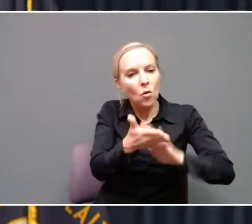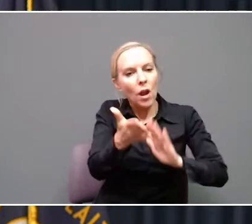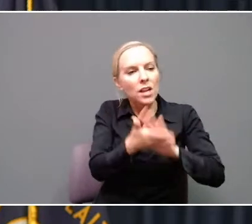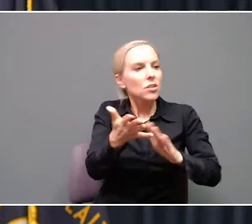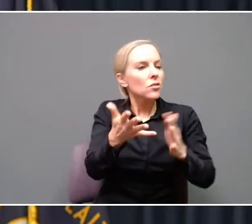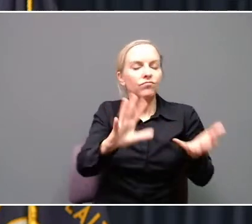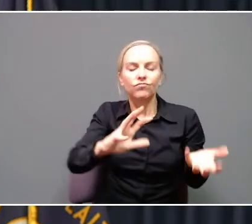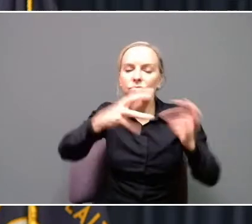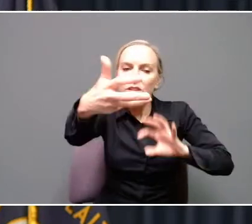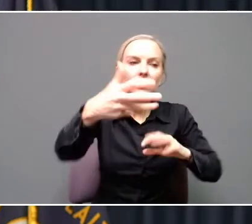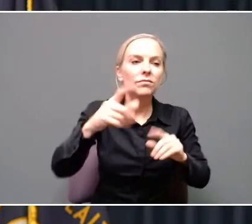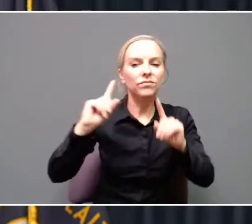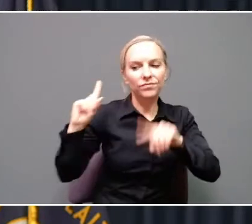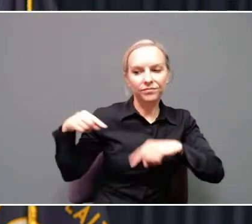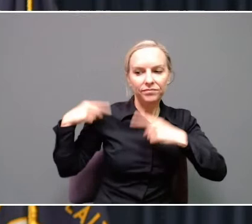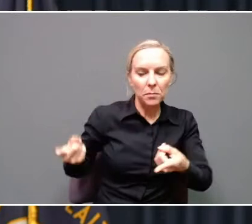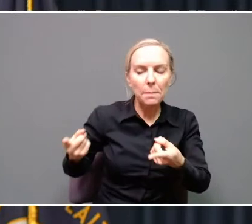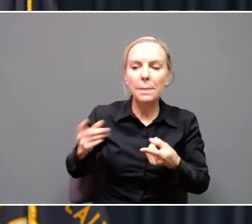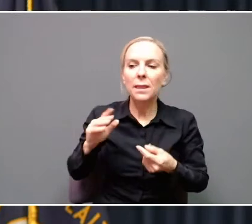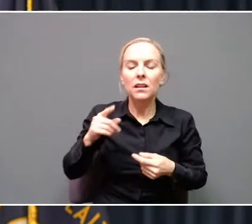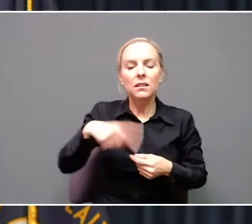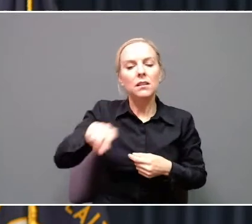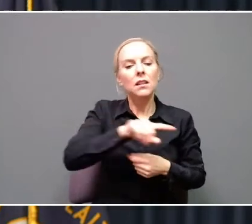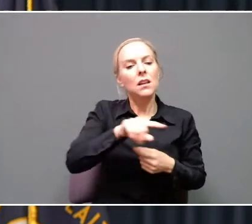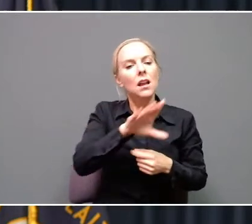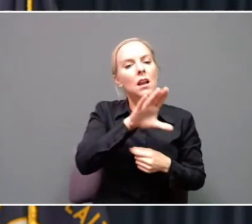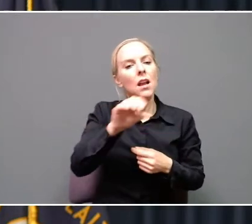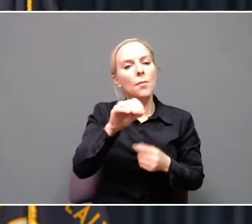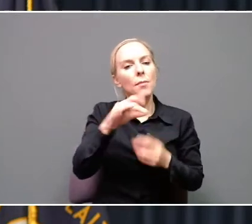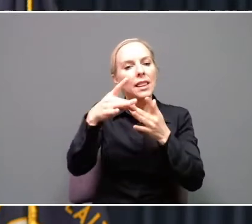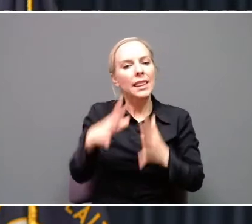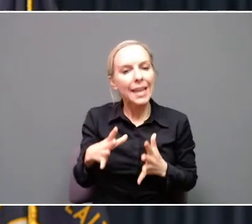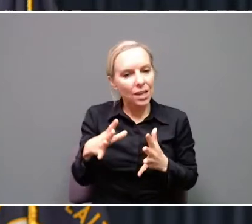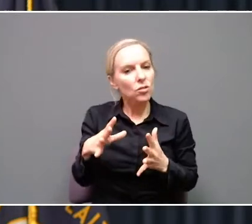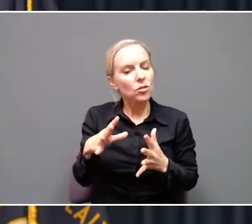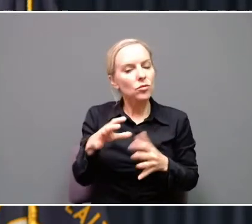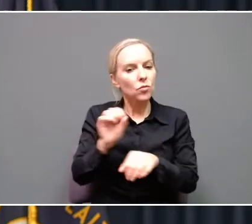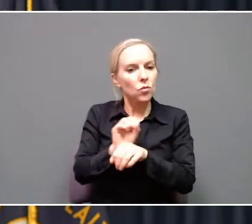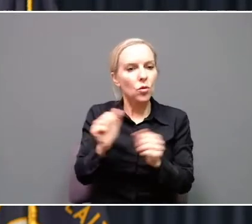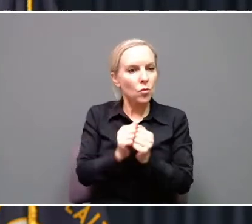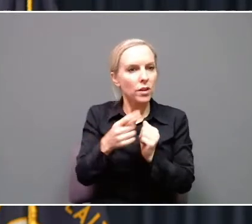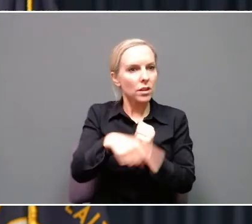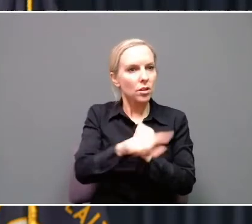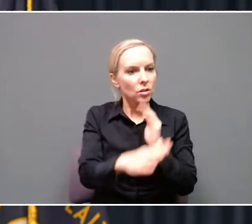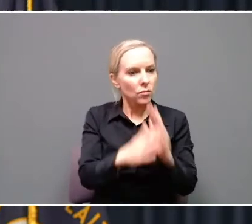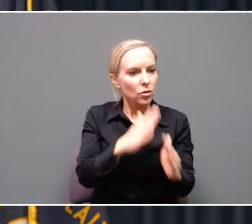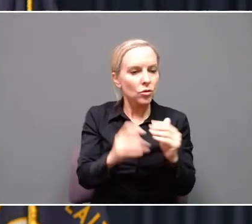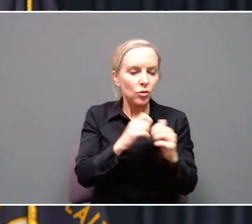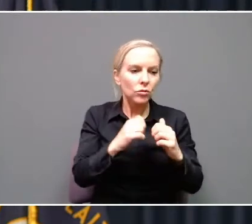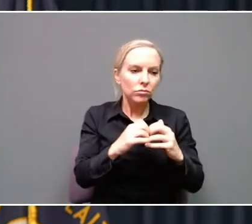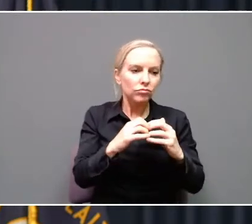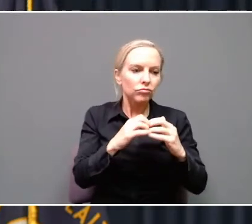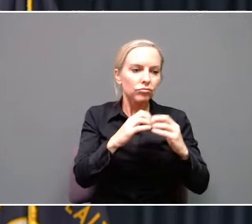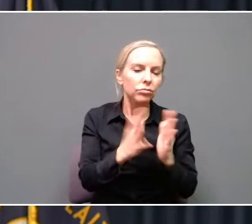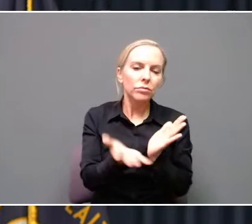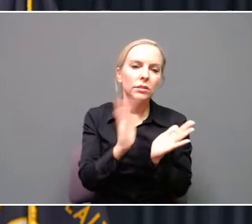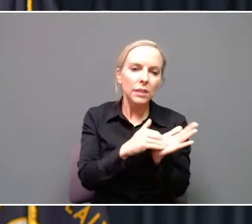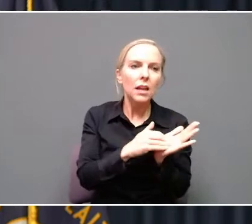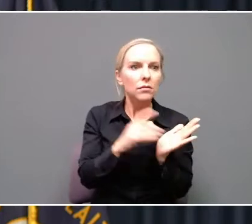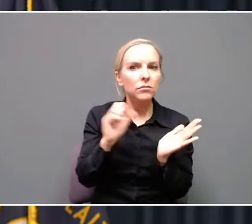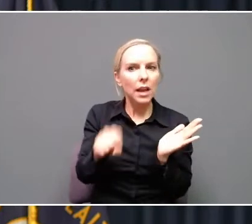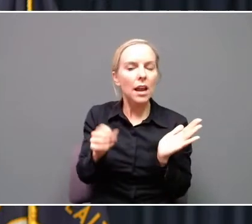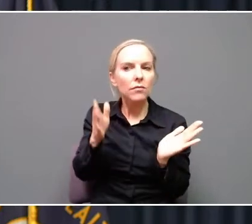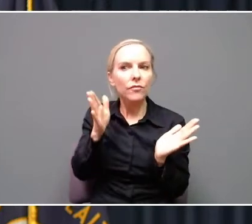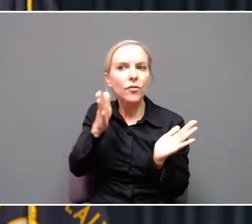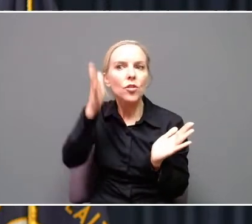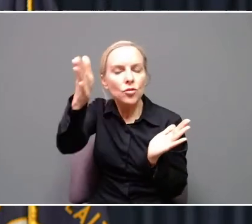company's leaders have worked with the community to build back and to set the foundation for a brighter future. Today,